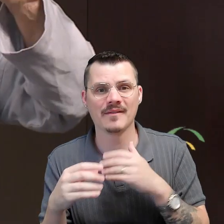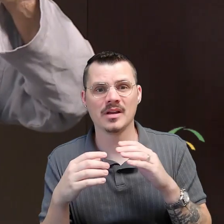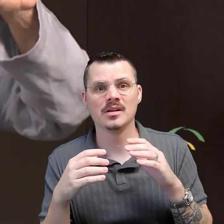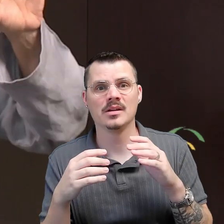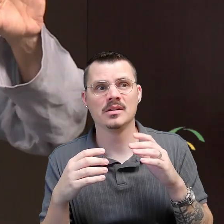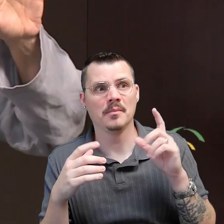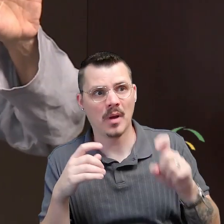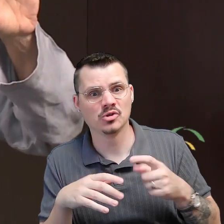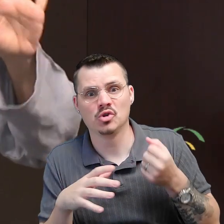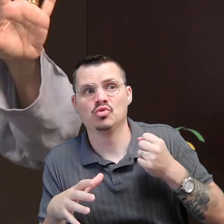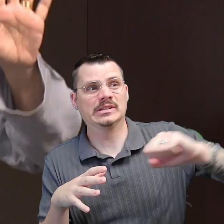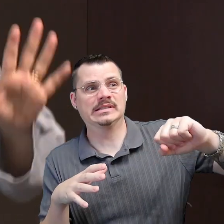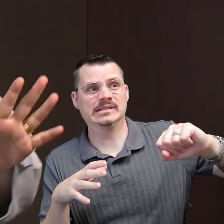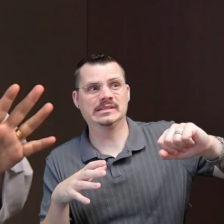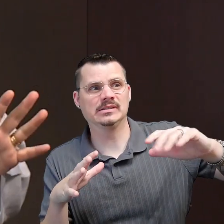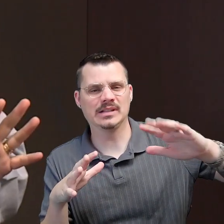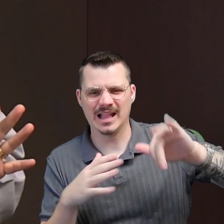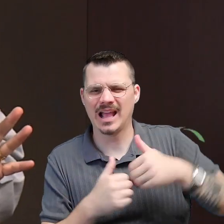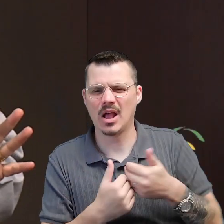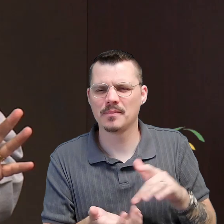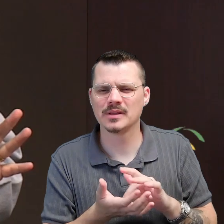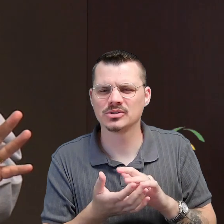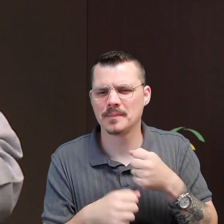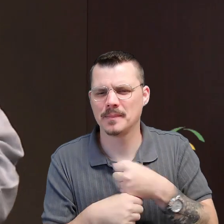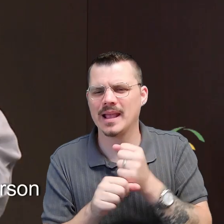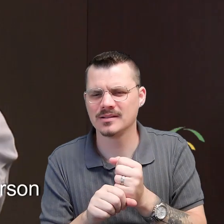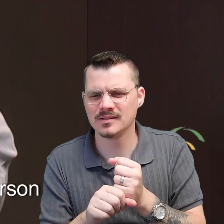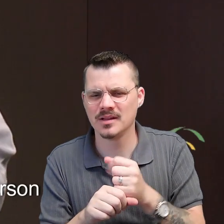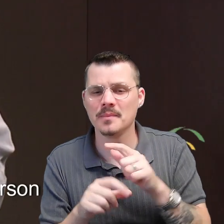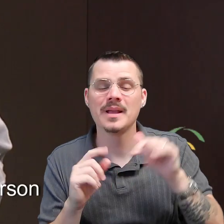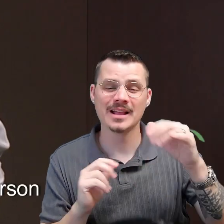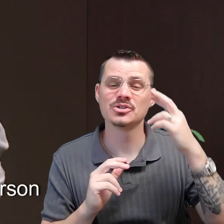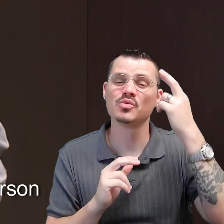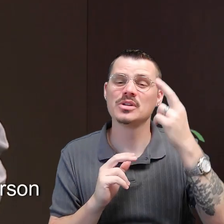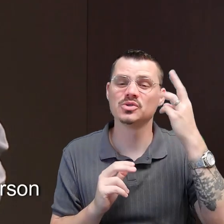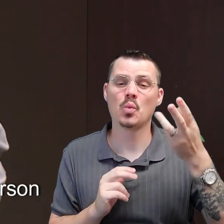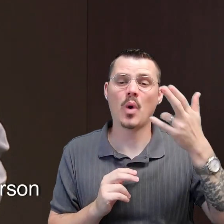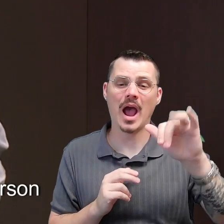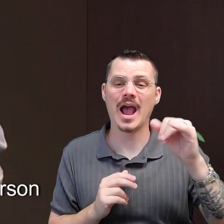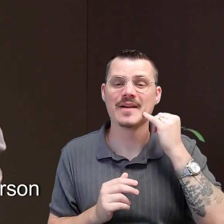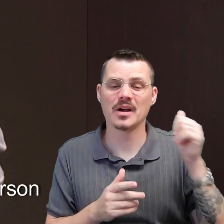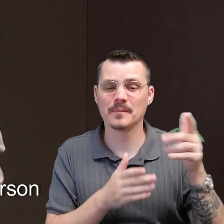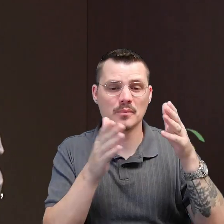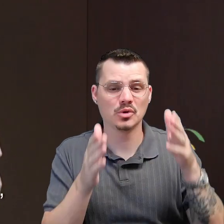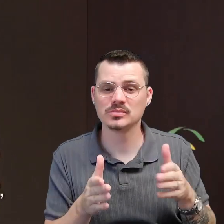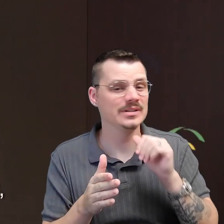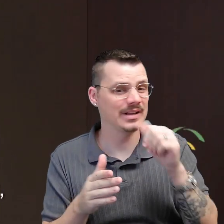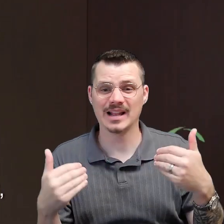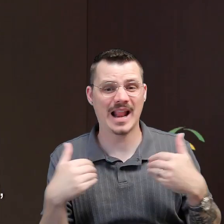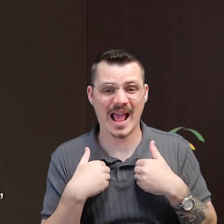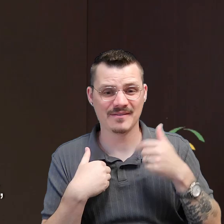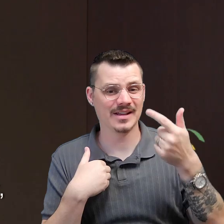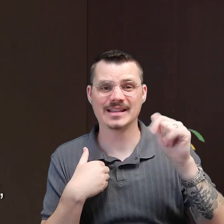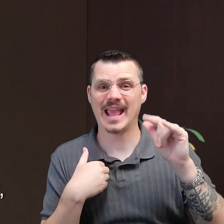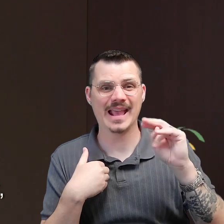much incoming to resist. That's how they're made. But that is also the reason why if a person doesn't have